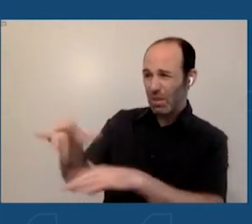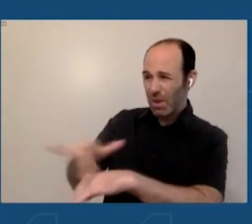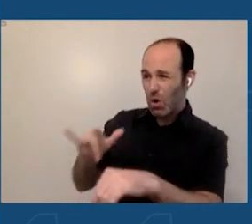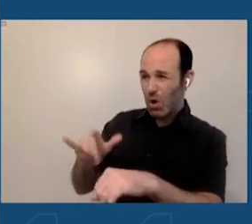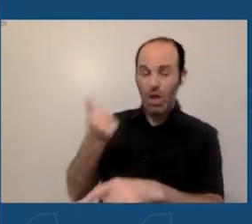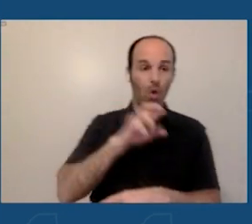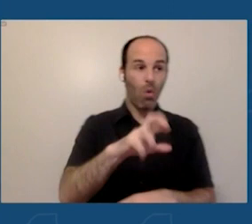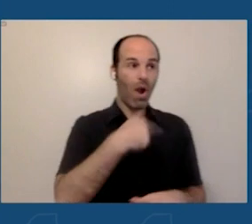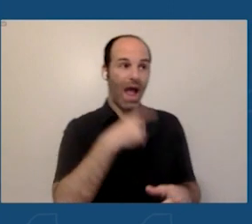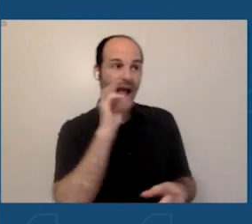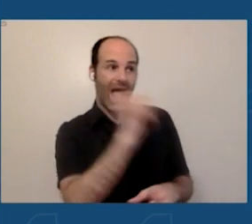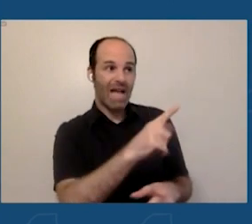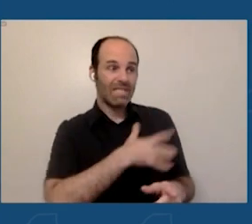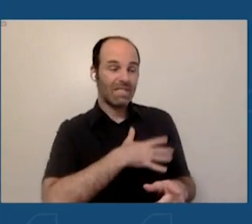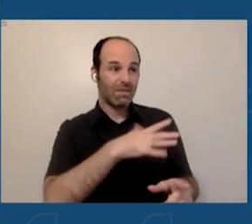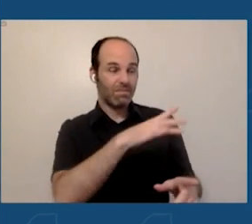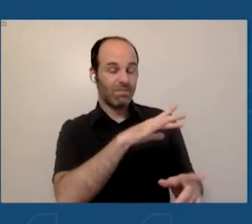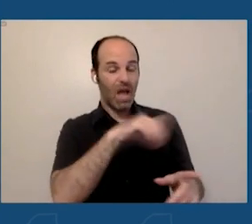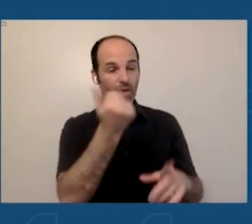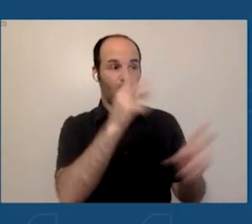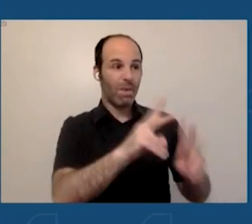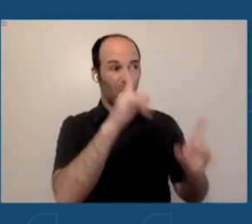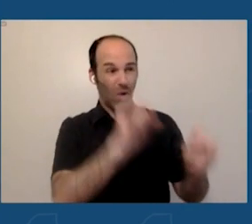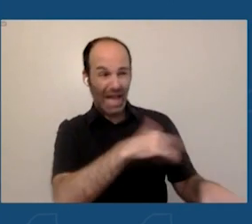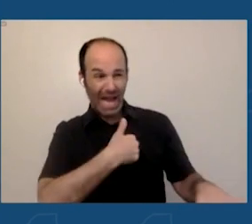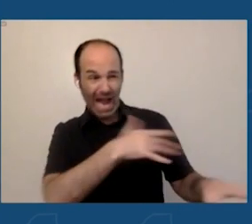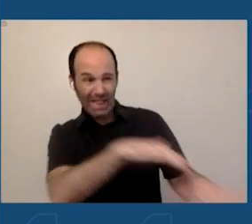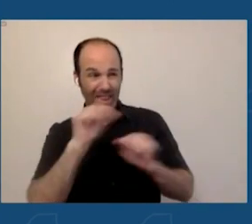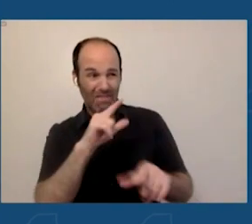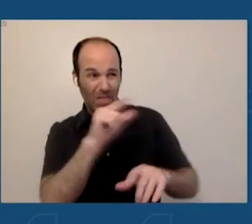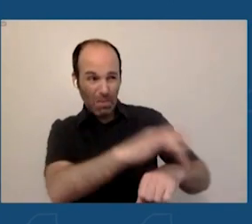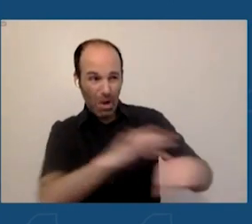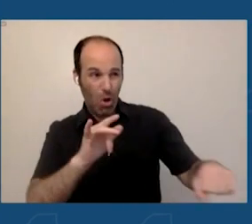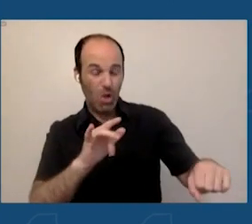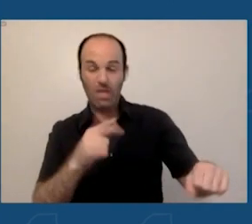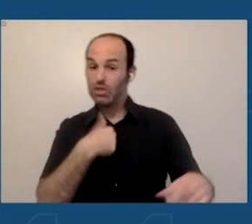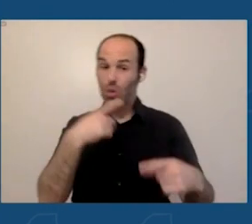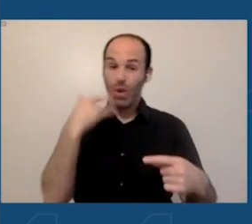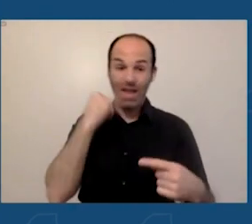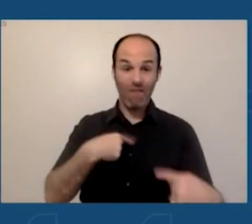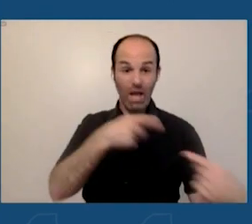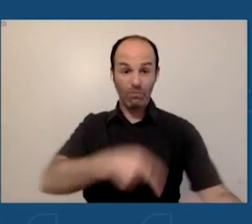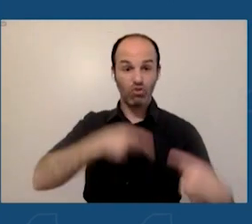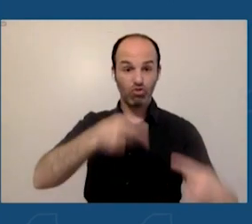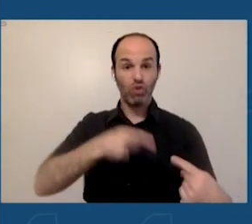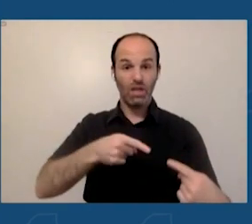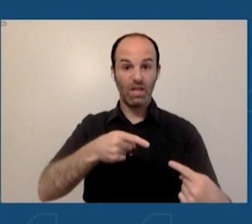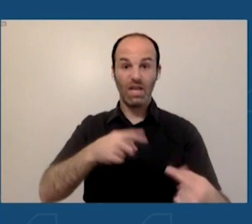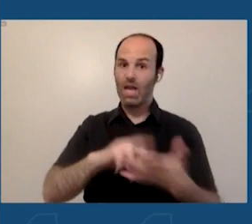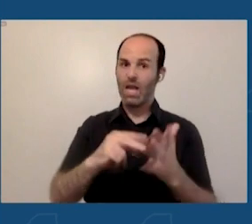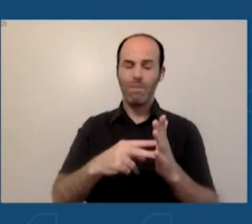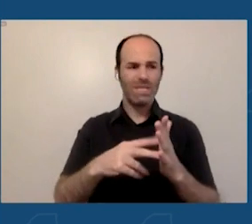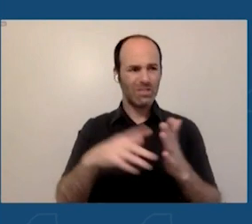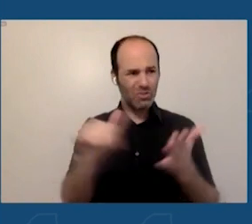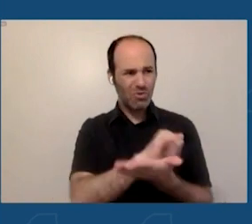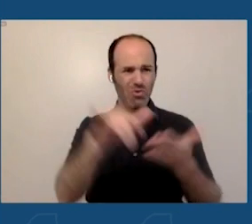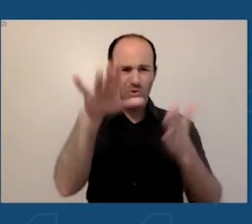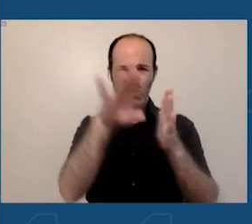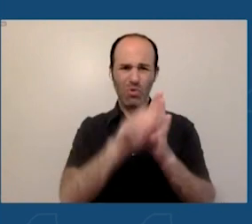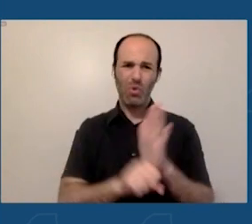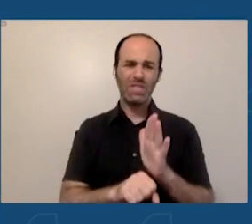I know everyday New Yorkers are struggling with it. And I'm grateful, Governor, for this investment and this